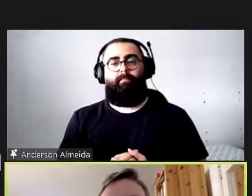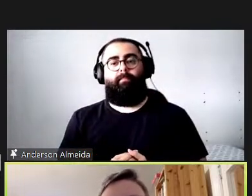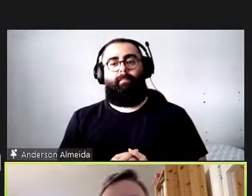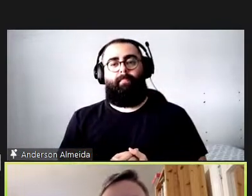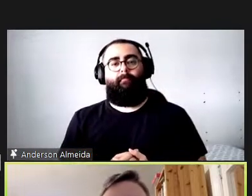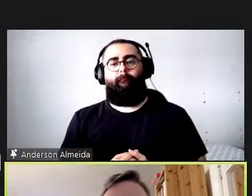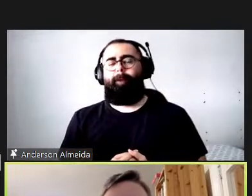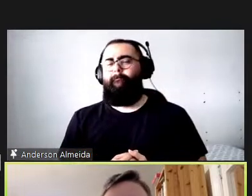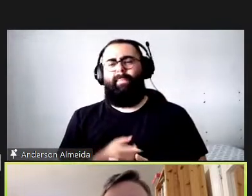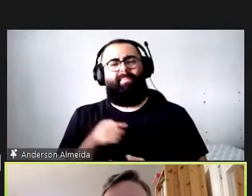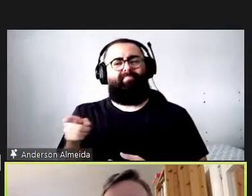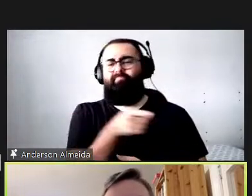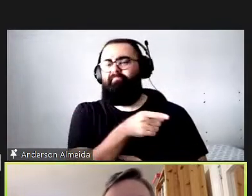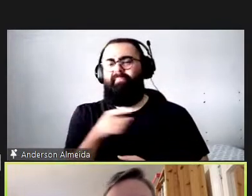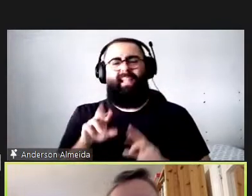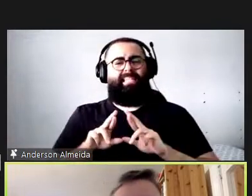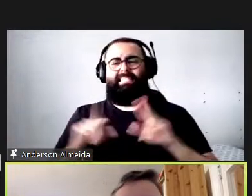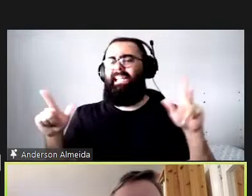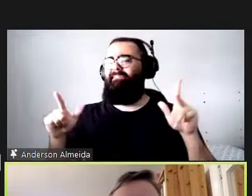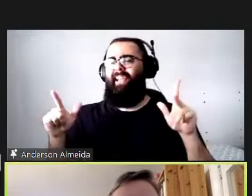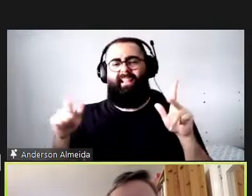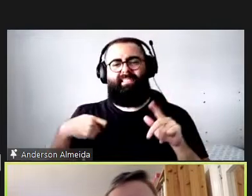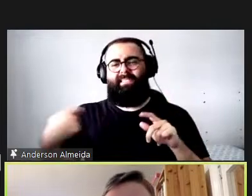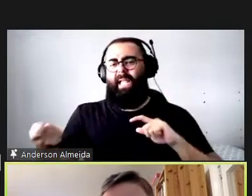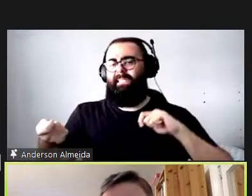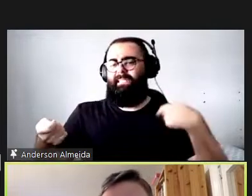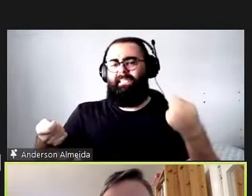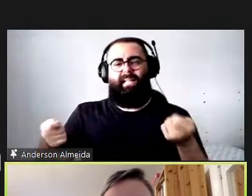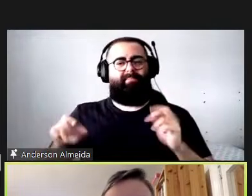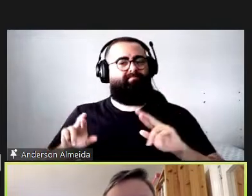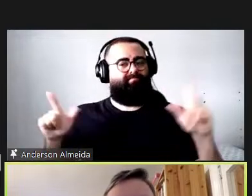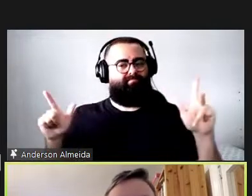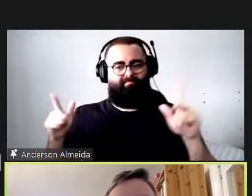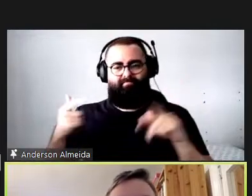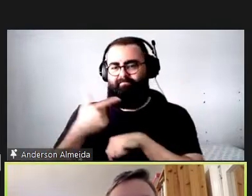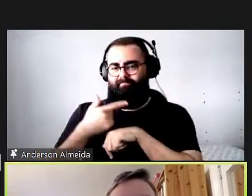So a completely different lexicon.